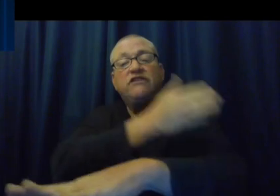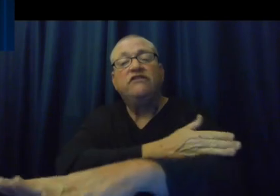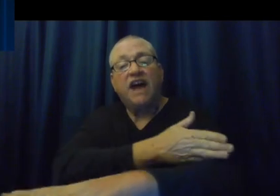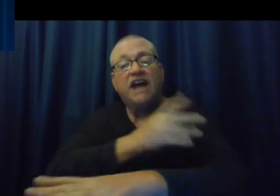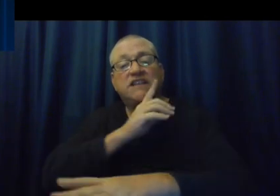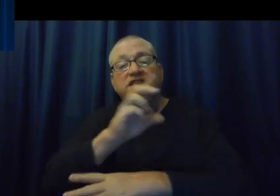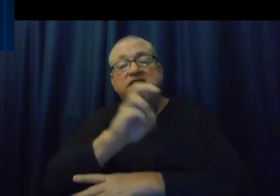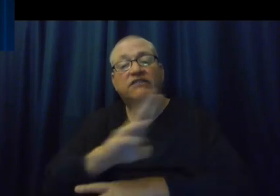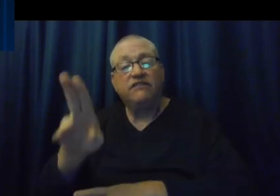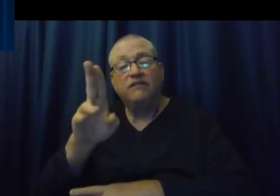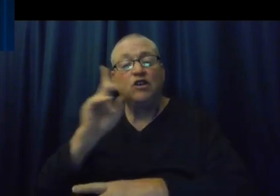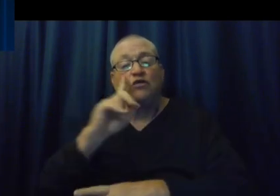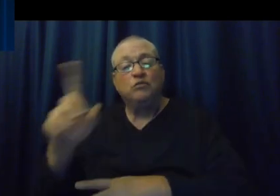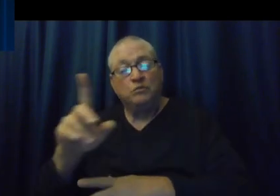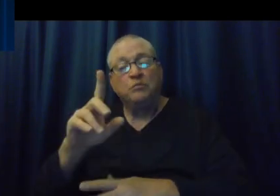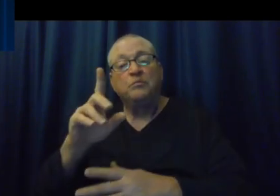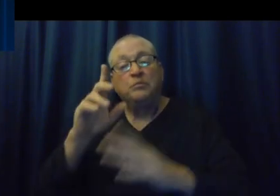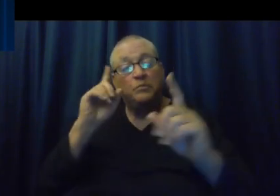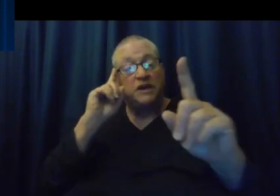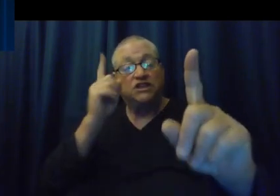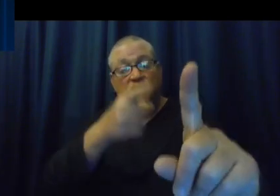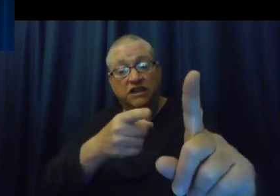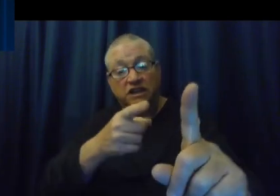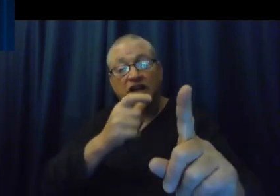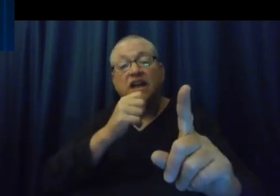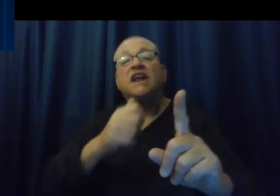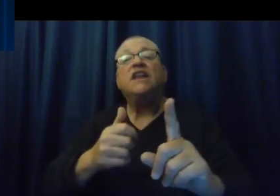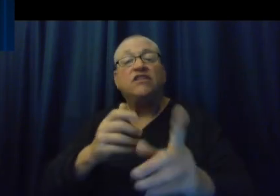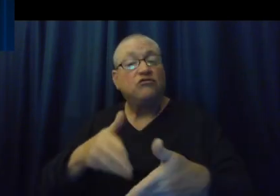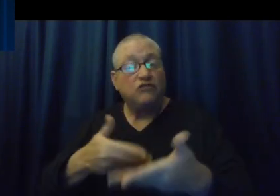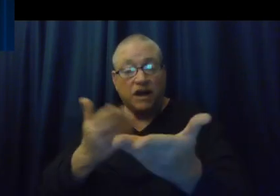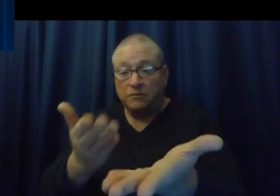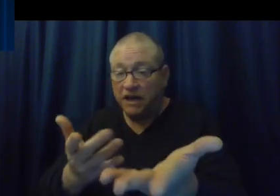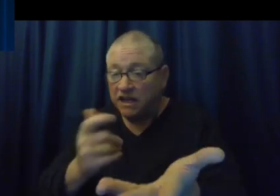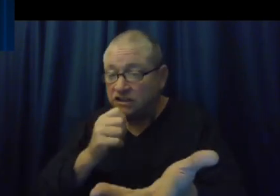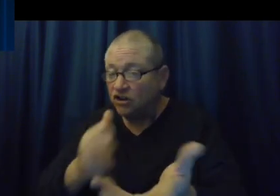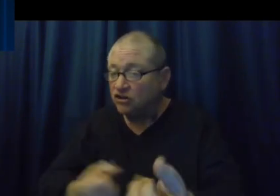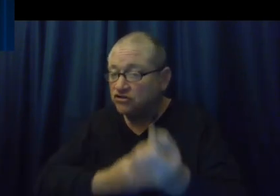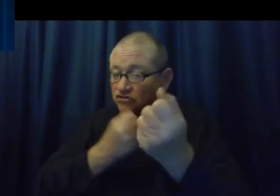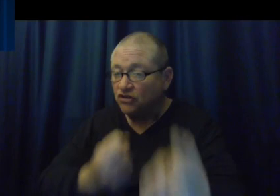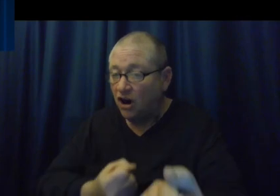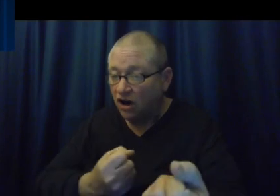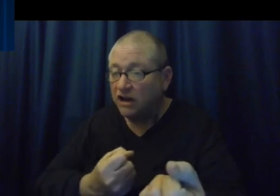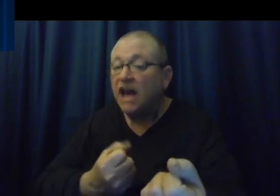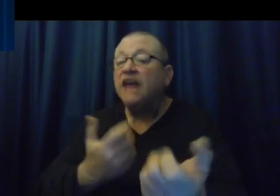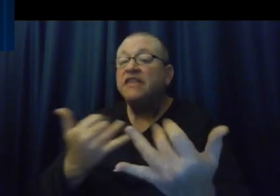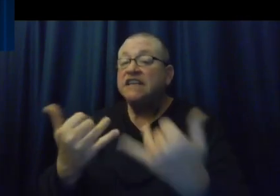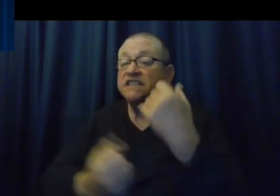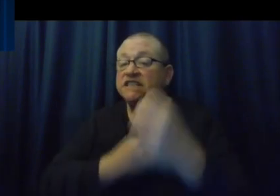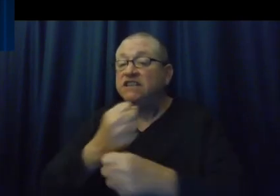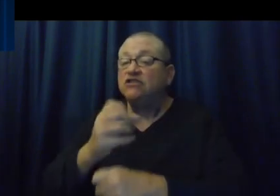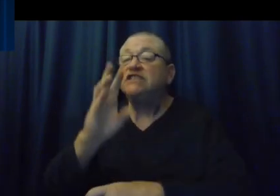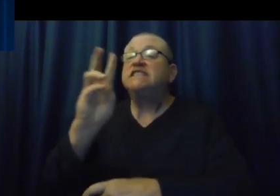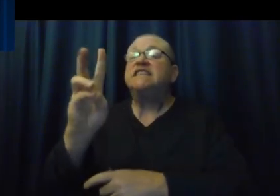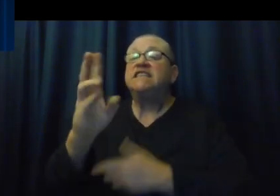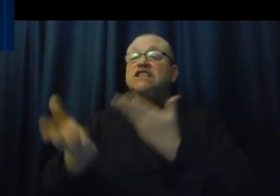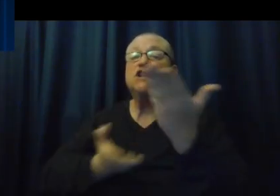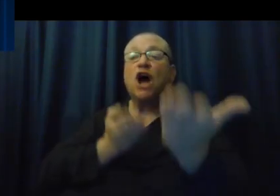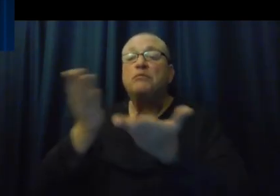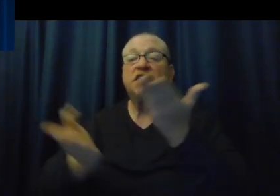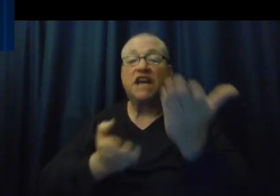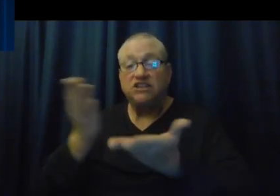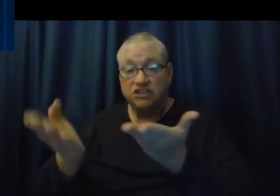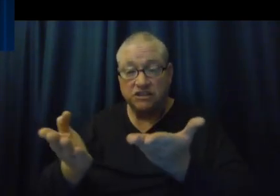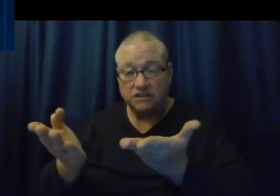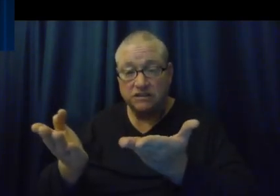to significantly advance the university's mission. The nominations for the Team Award are strong every year, and this year, 6 nominations